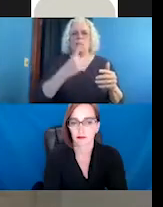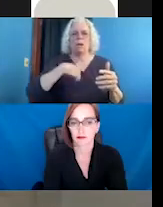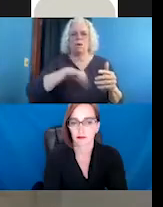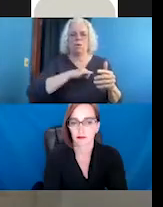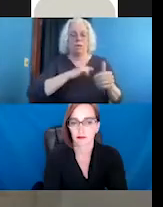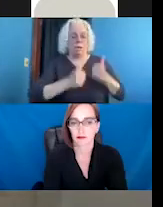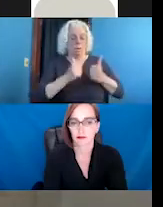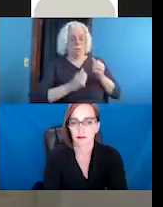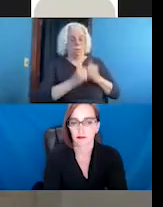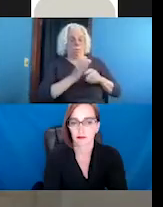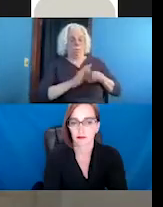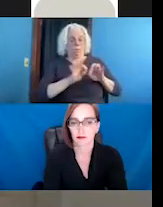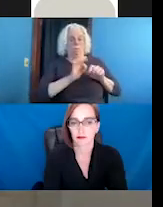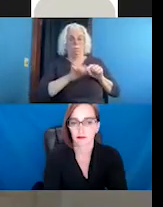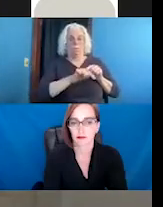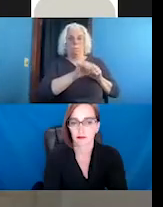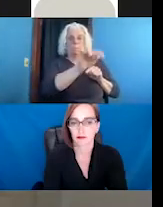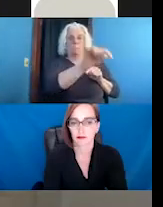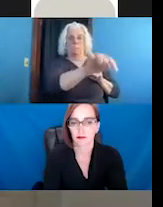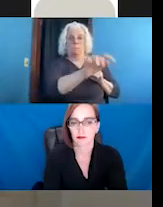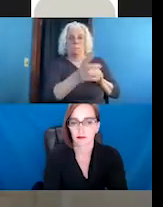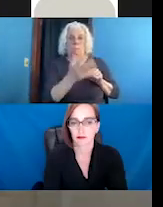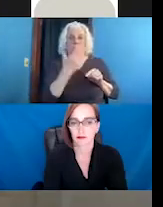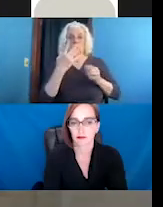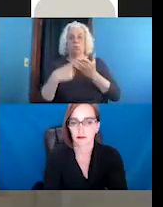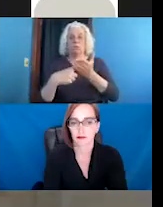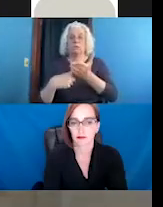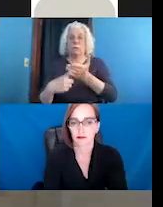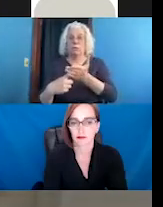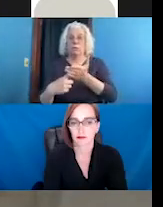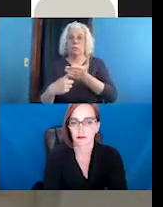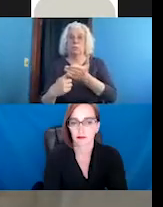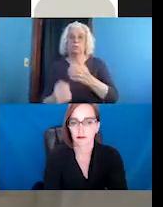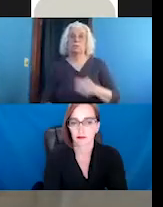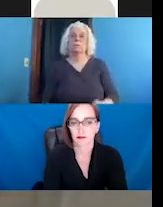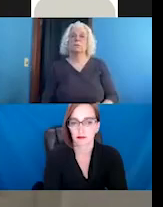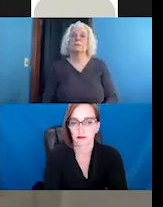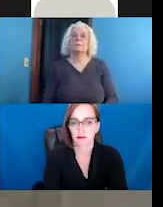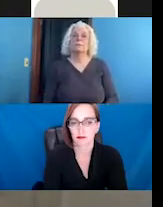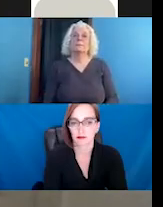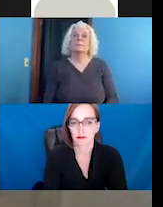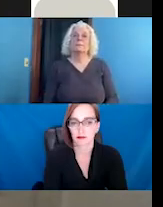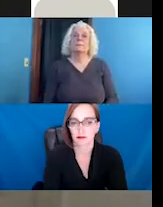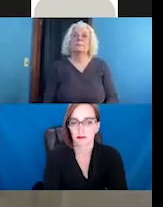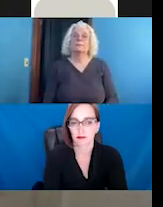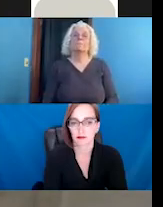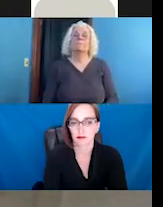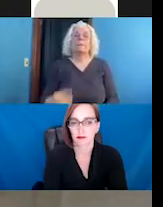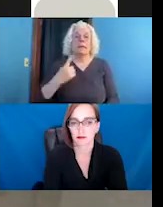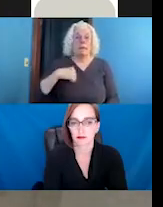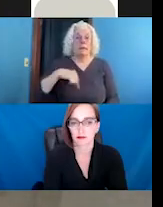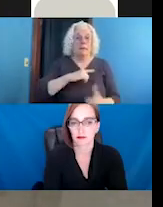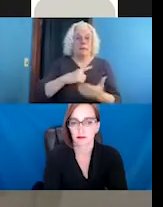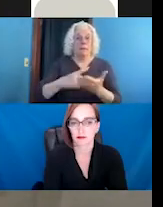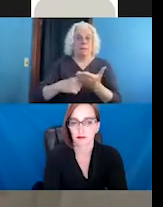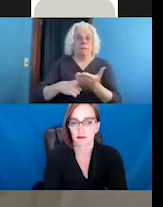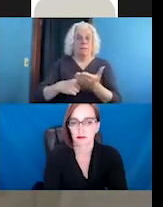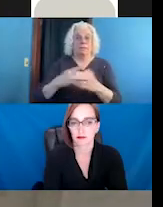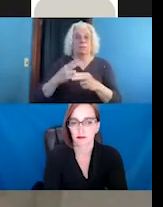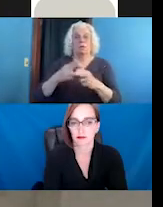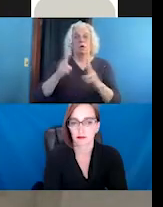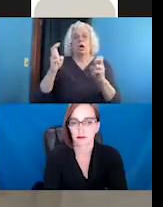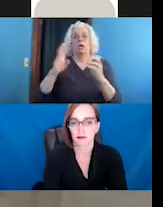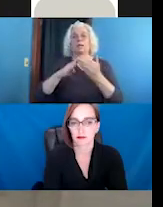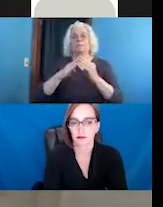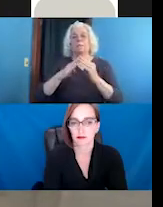really useful discussion. And then we had a really interesting discussion just around kind of community transformation. What does